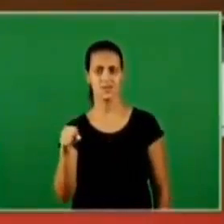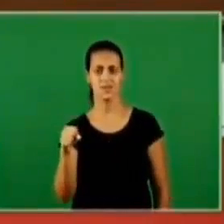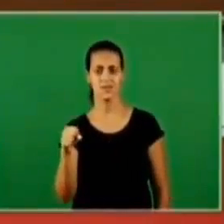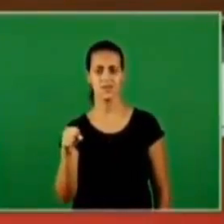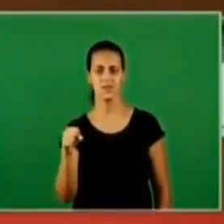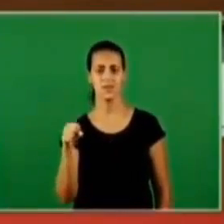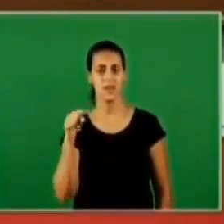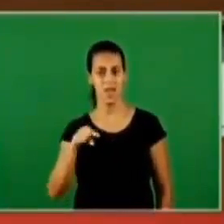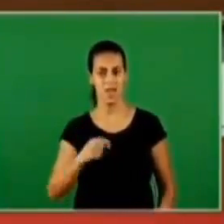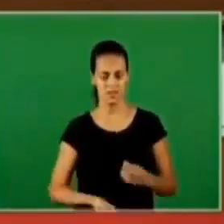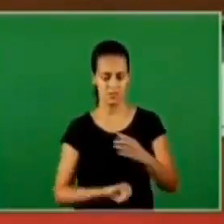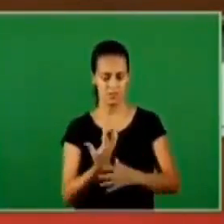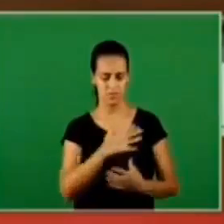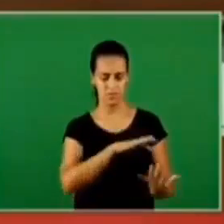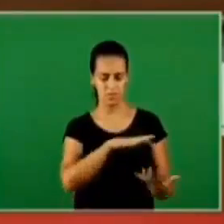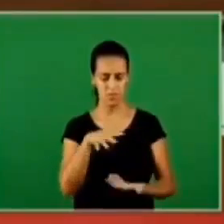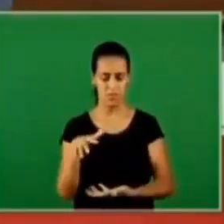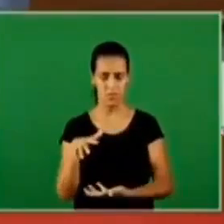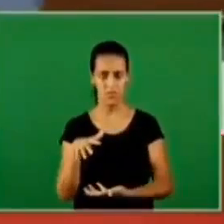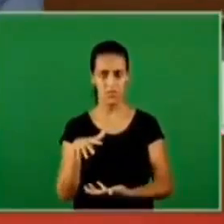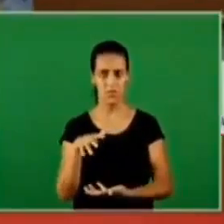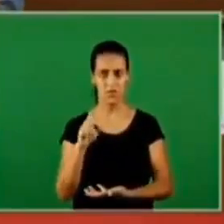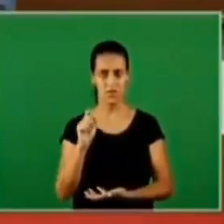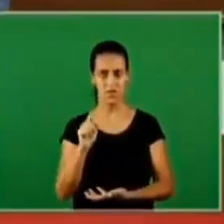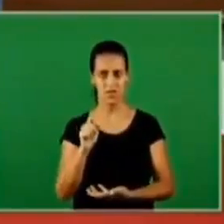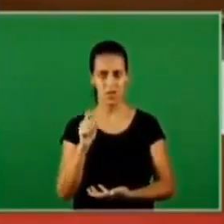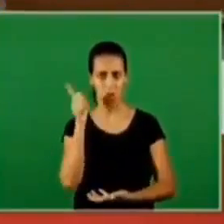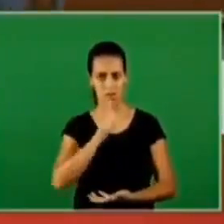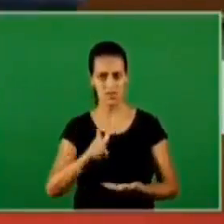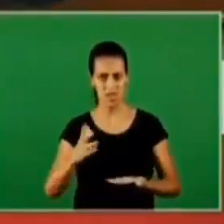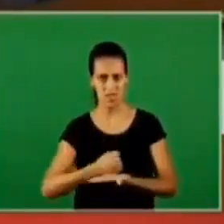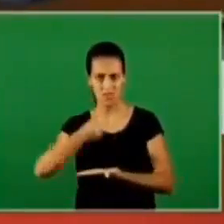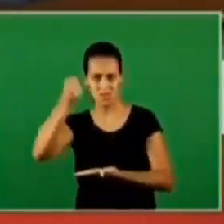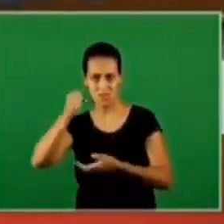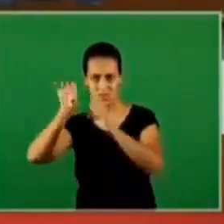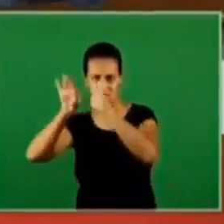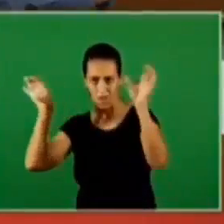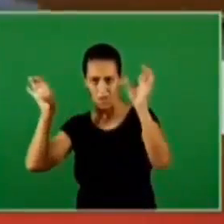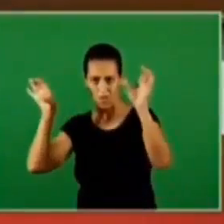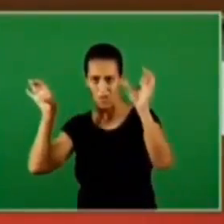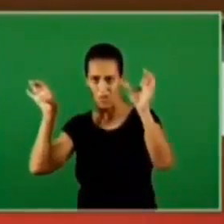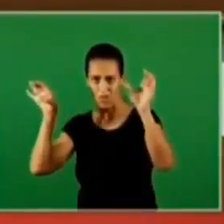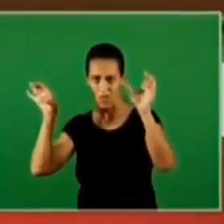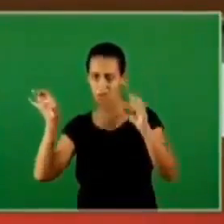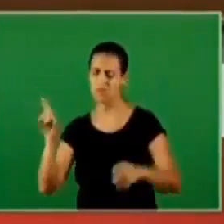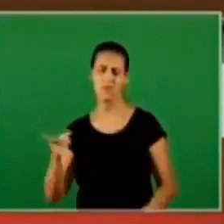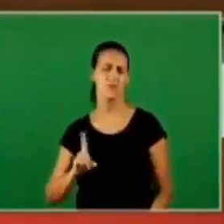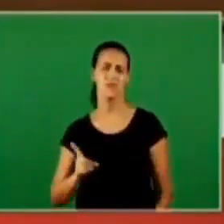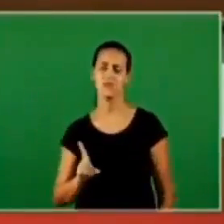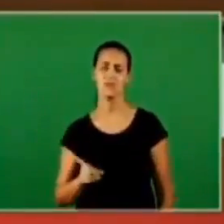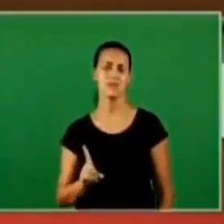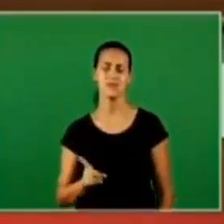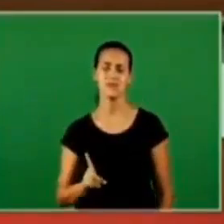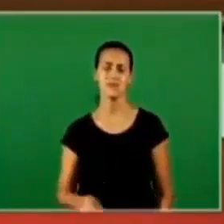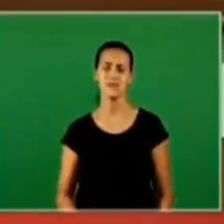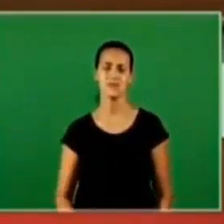If it is, and I ask you, this creative work, is it what is going to take you to eternity, yes or no?